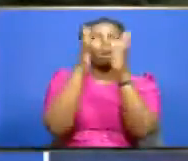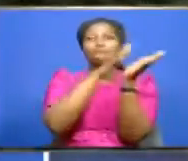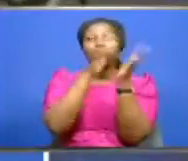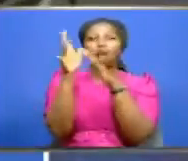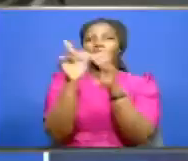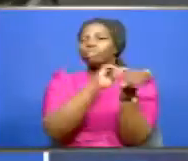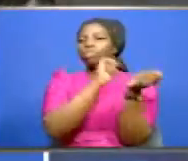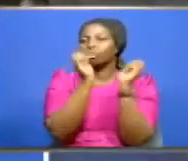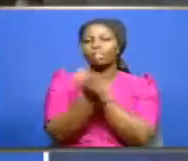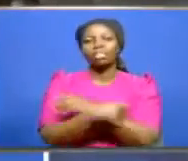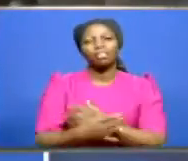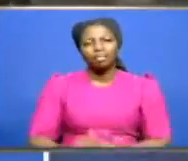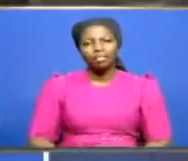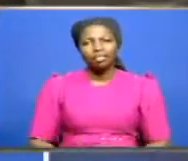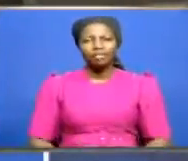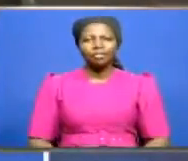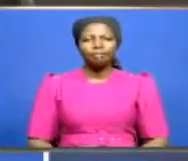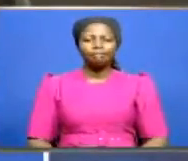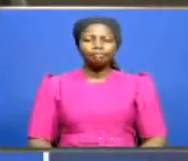anga.